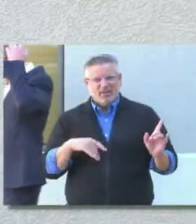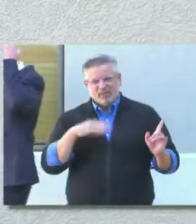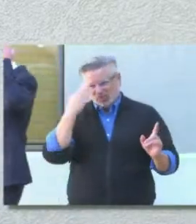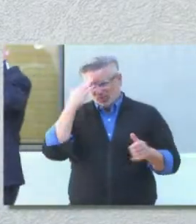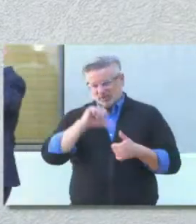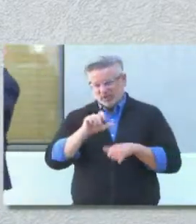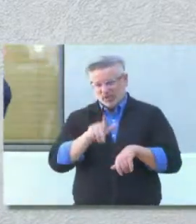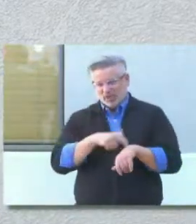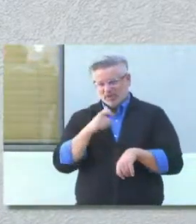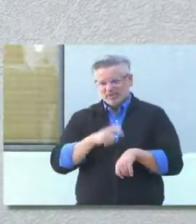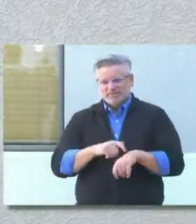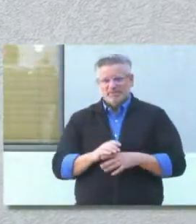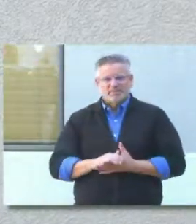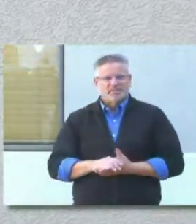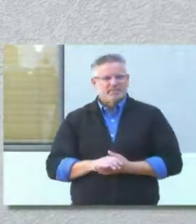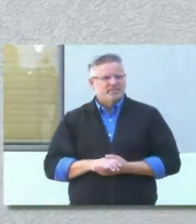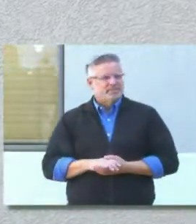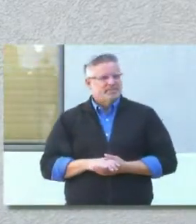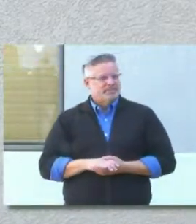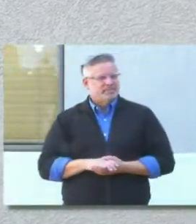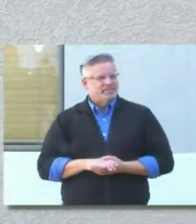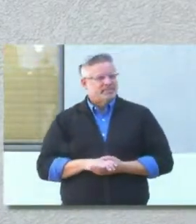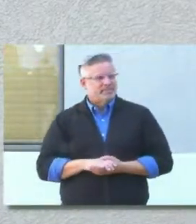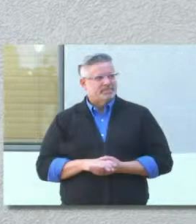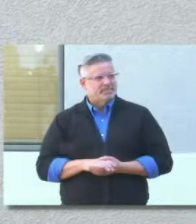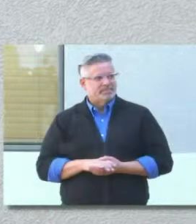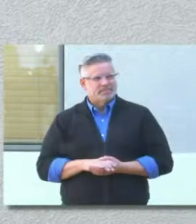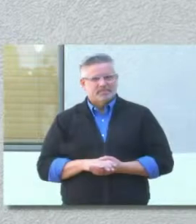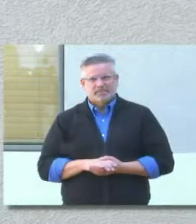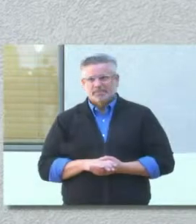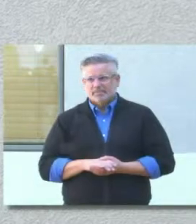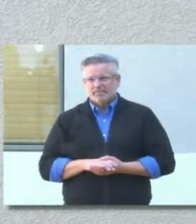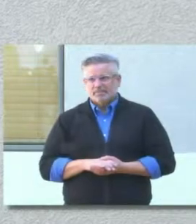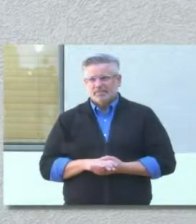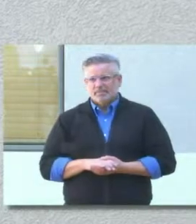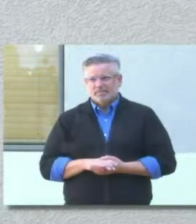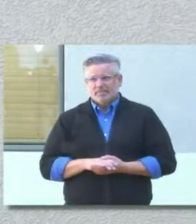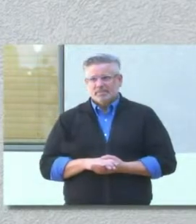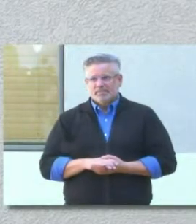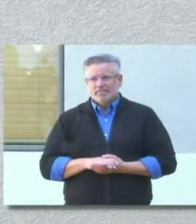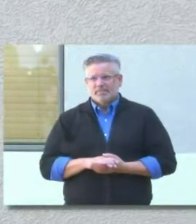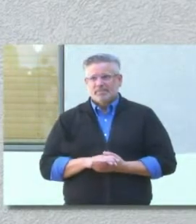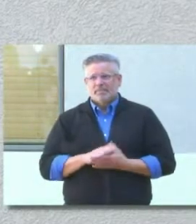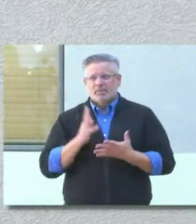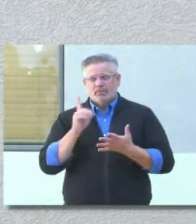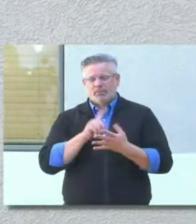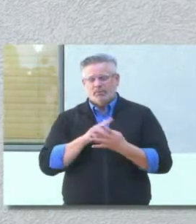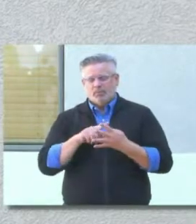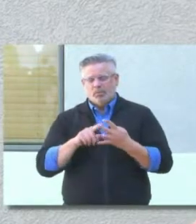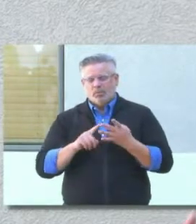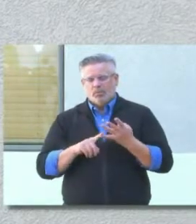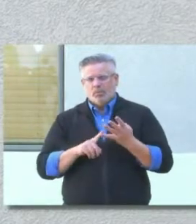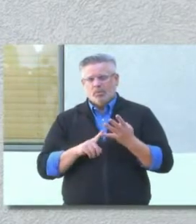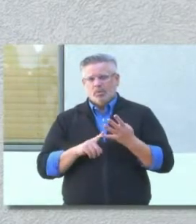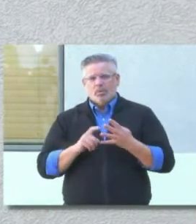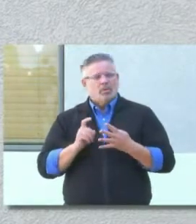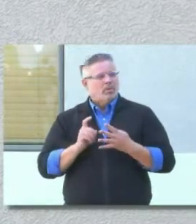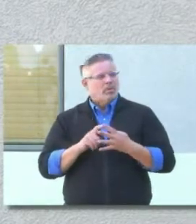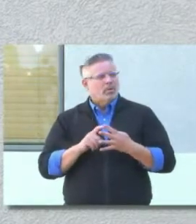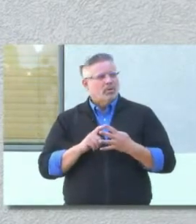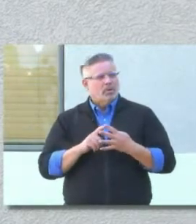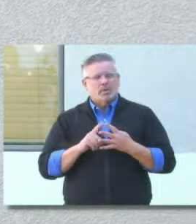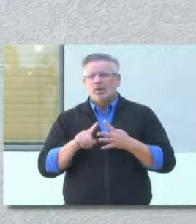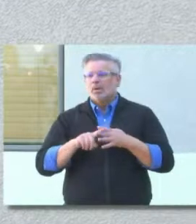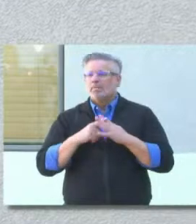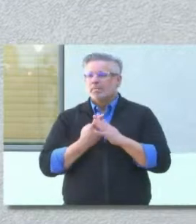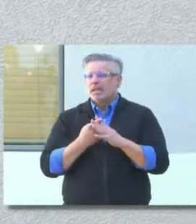long time. We both started in local government. But in response to this question, there's 4 points I want to make rather quickly. Number one, at the